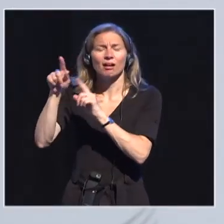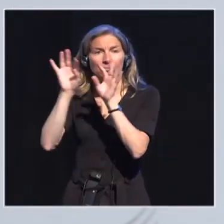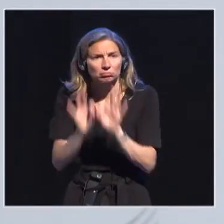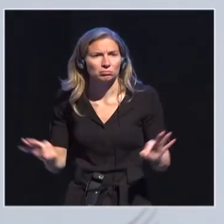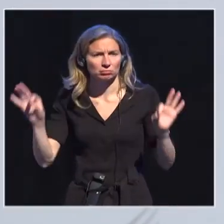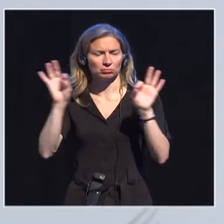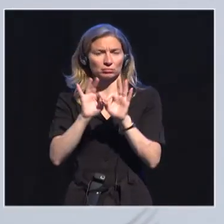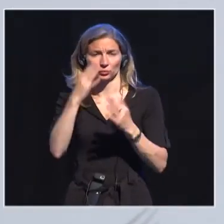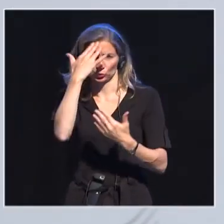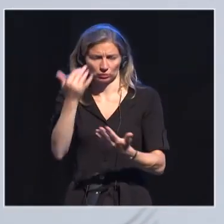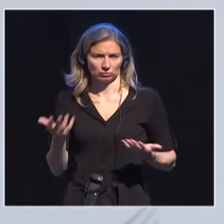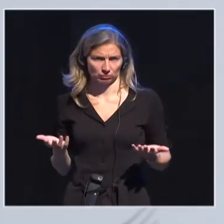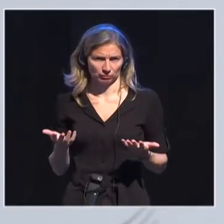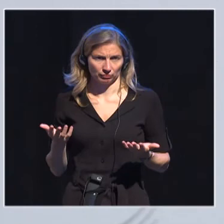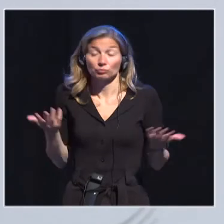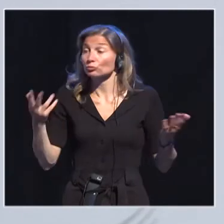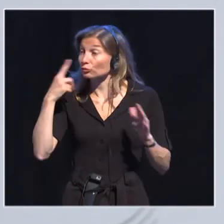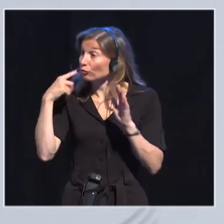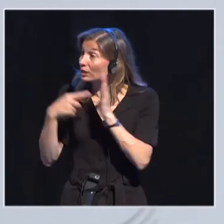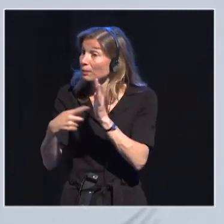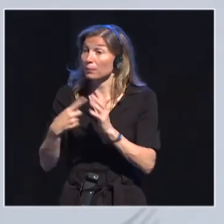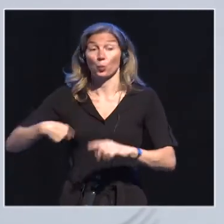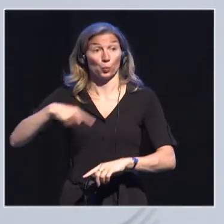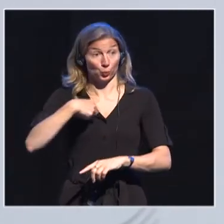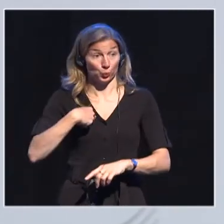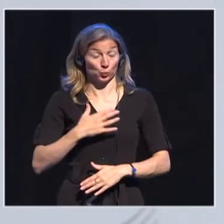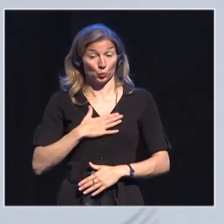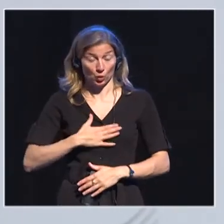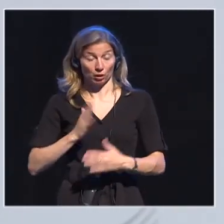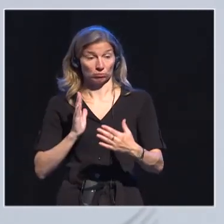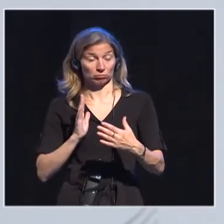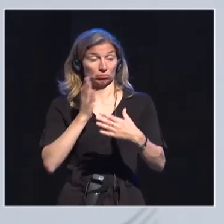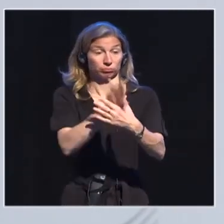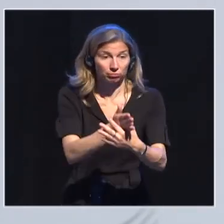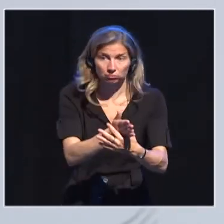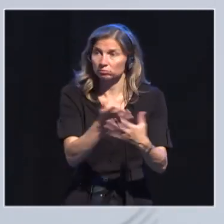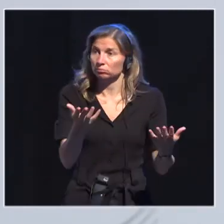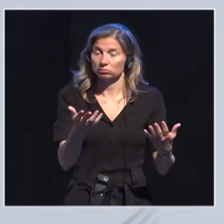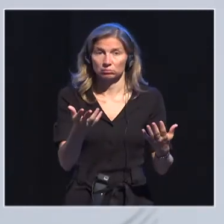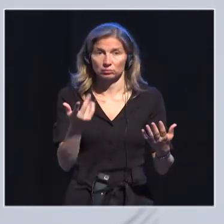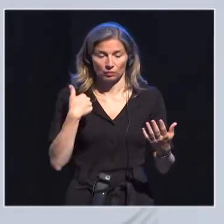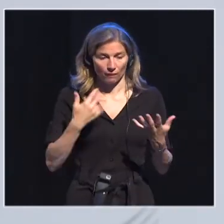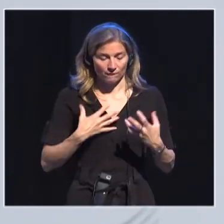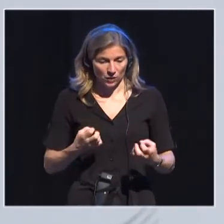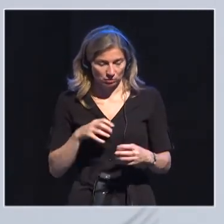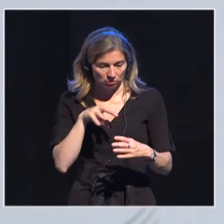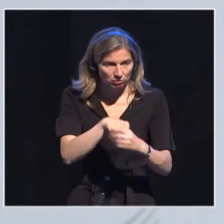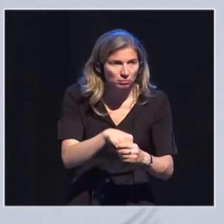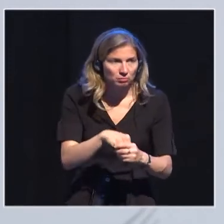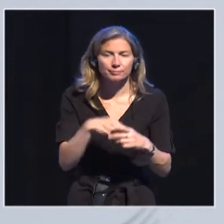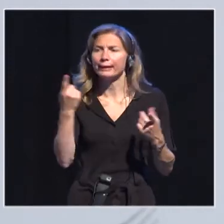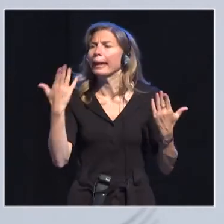of all, to justify the interventions that we do. Too often, I think, in the development world, up to now, it was often based on